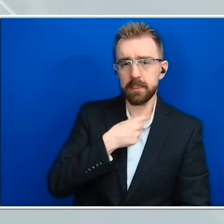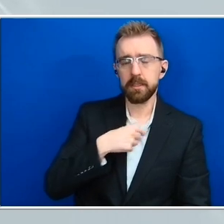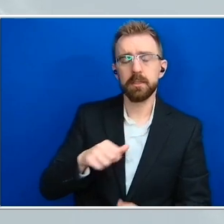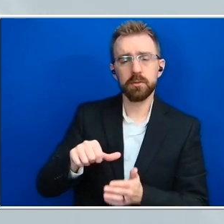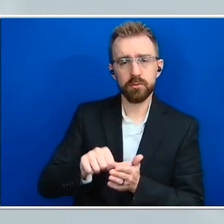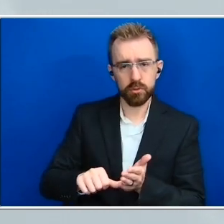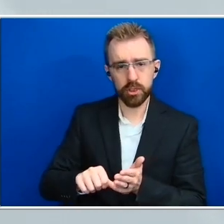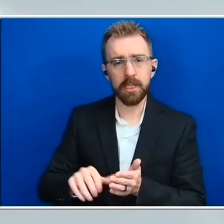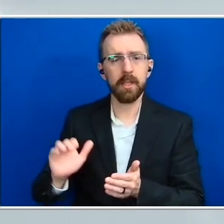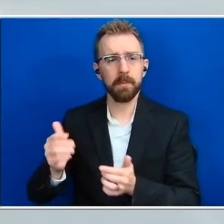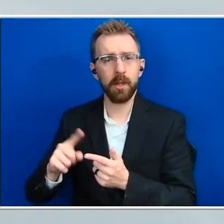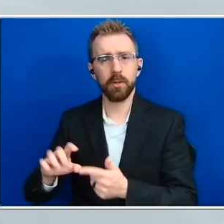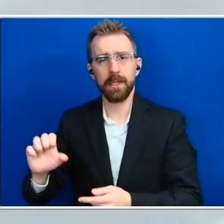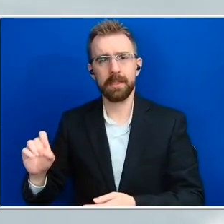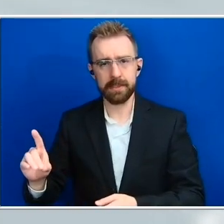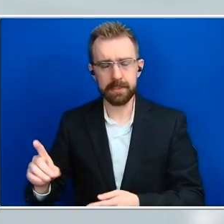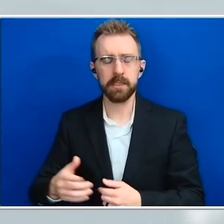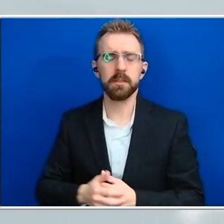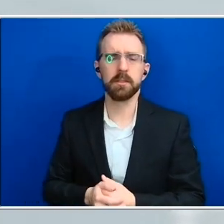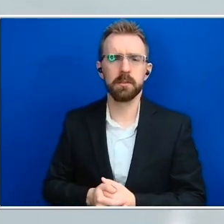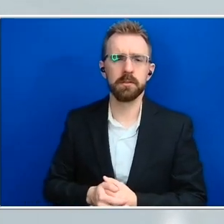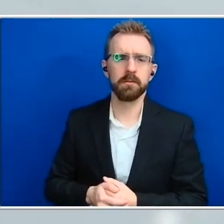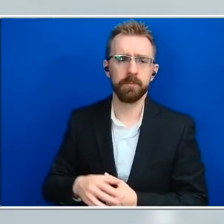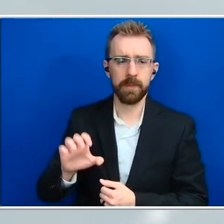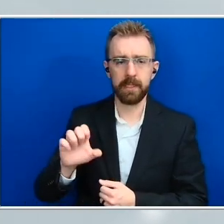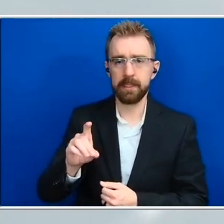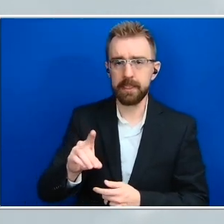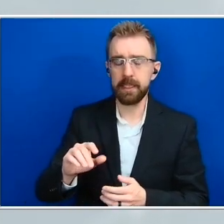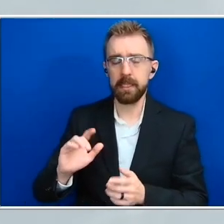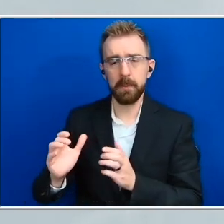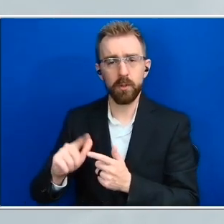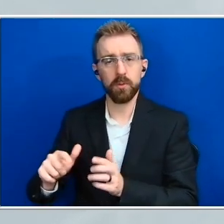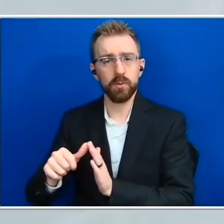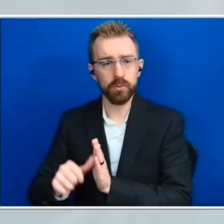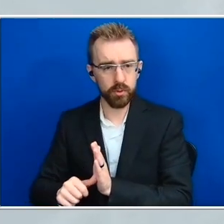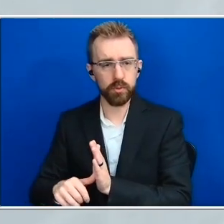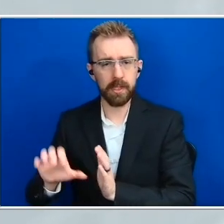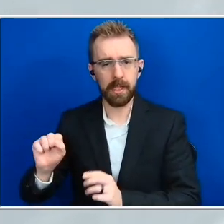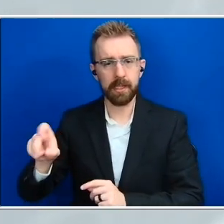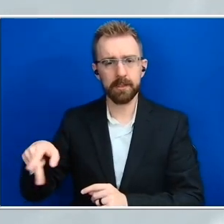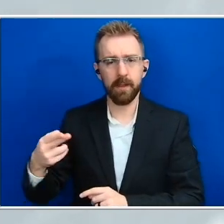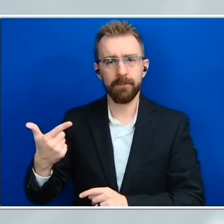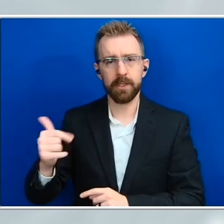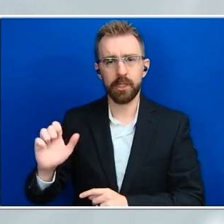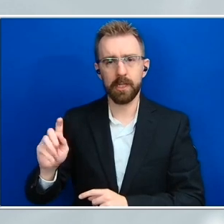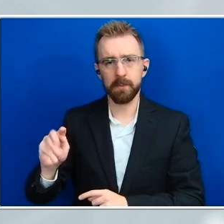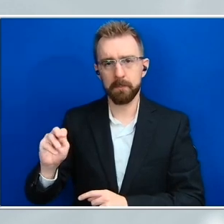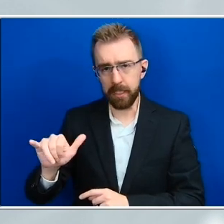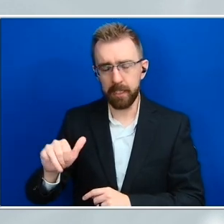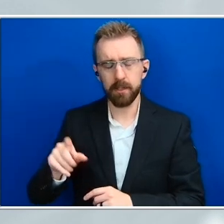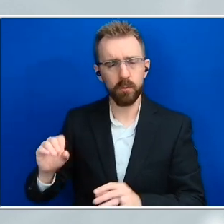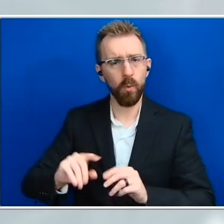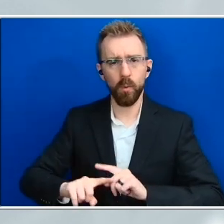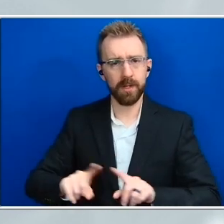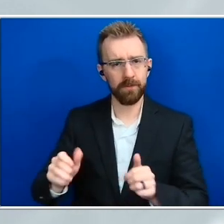and ESD versus the surgery esophagectomy. There was no difference in overall survival,